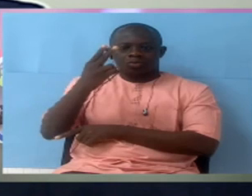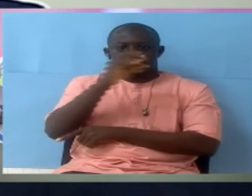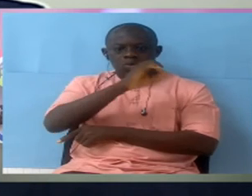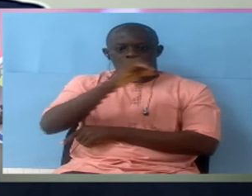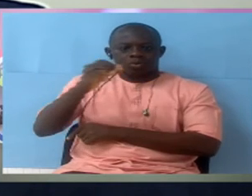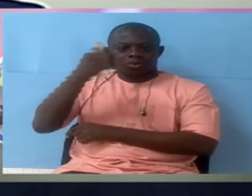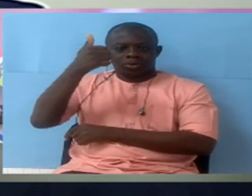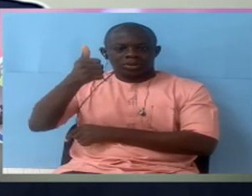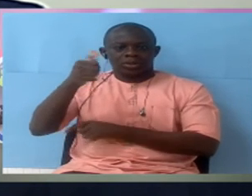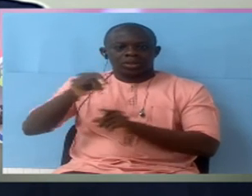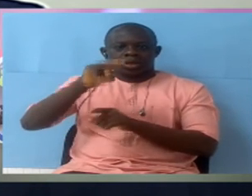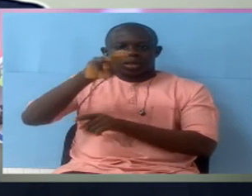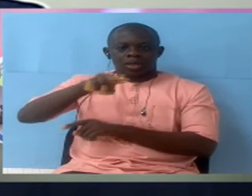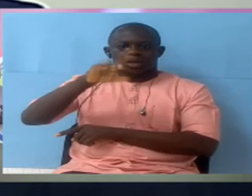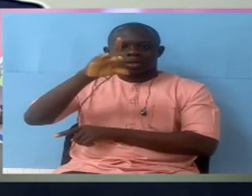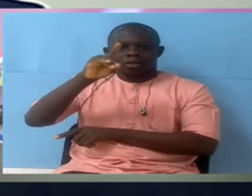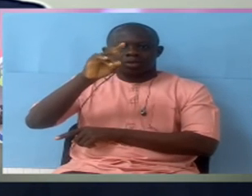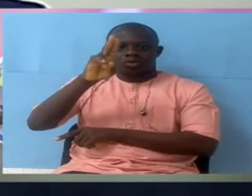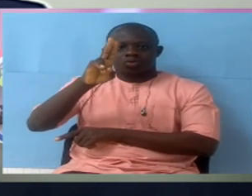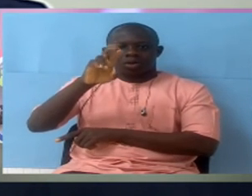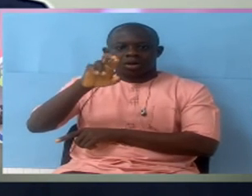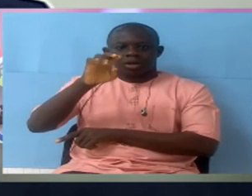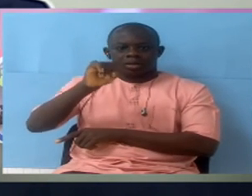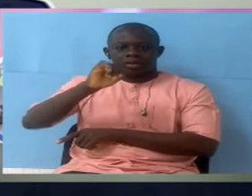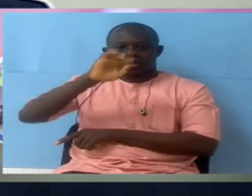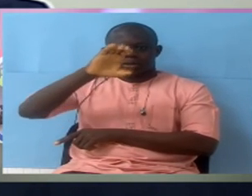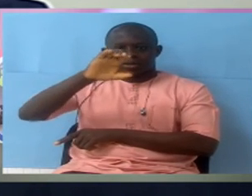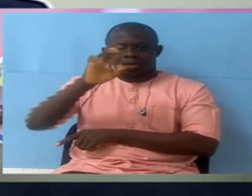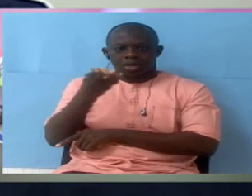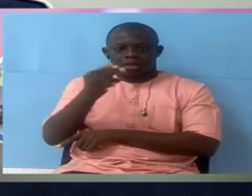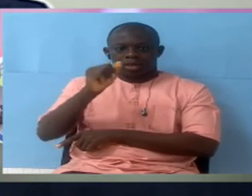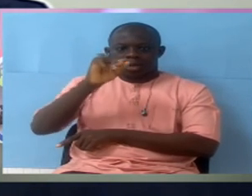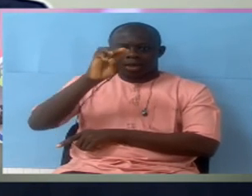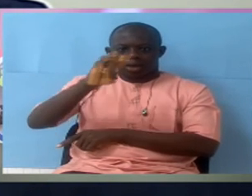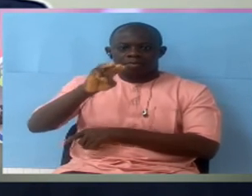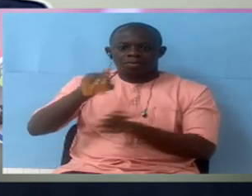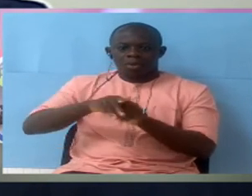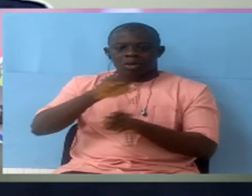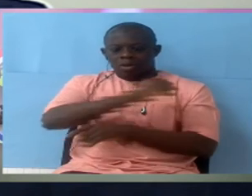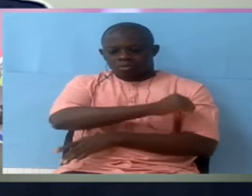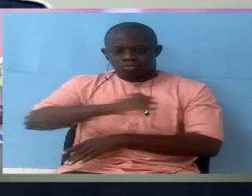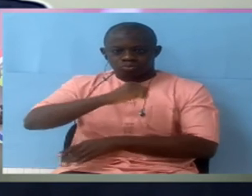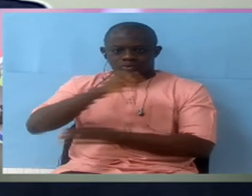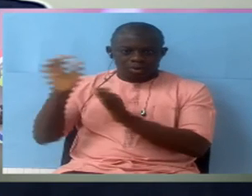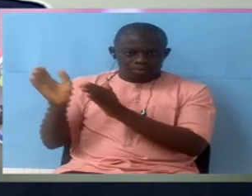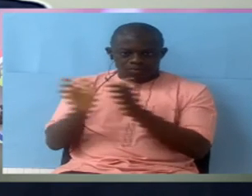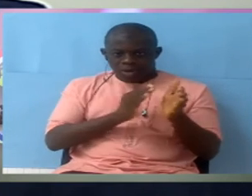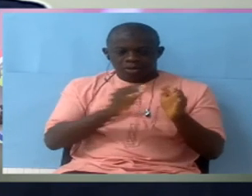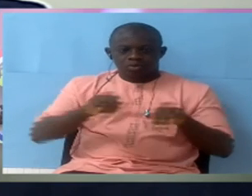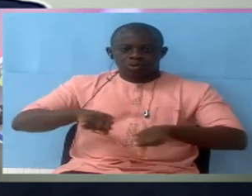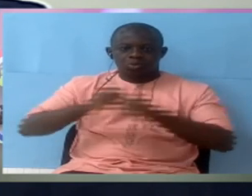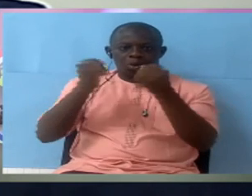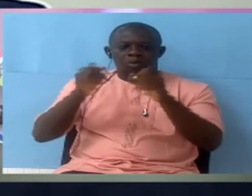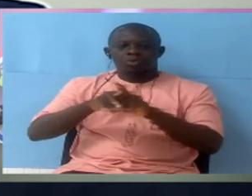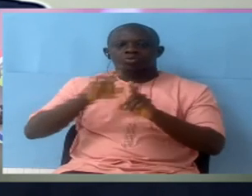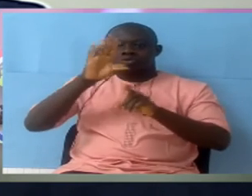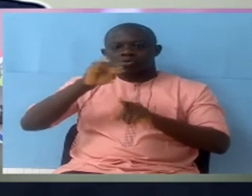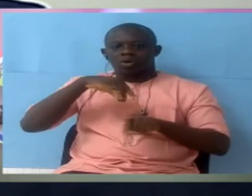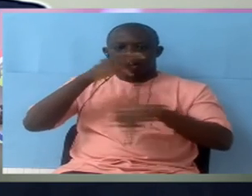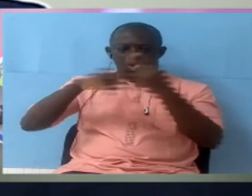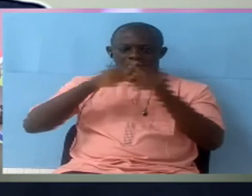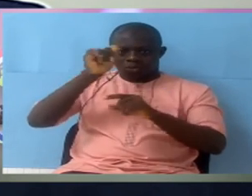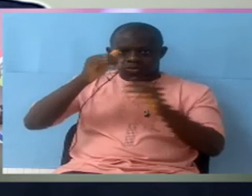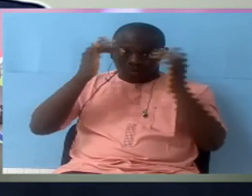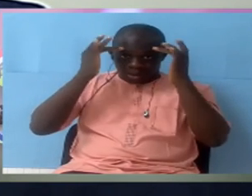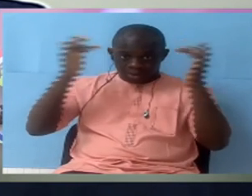March 2006 Ndulcham aborted coup. We'll deal with your experience during the course